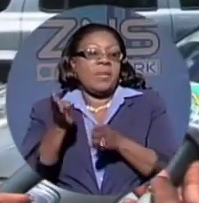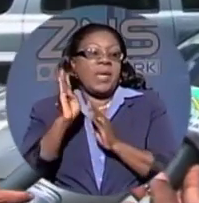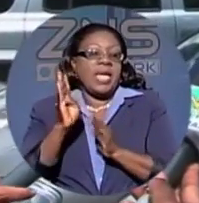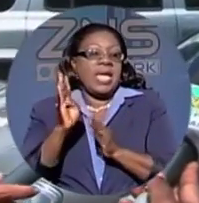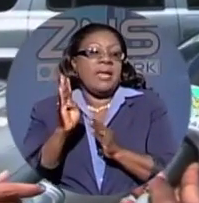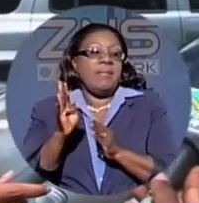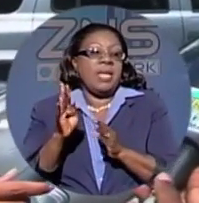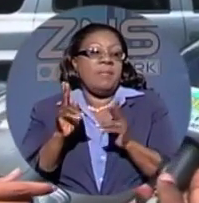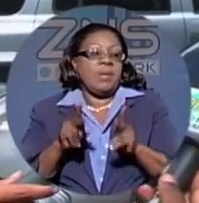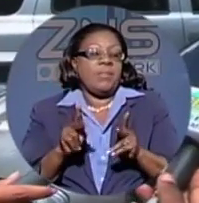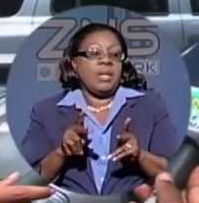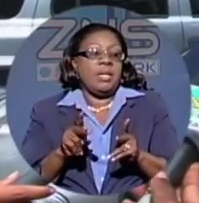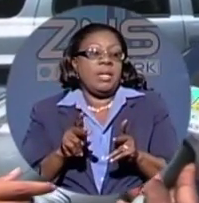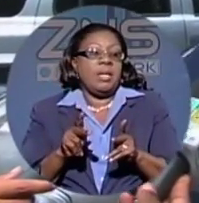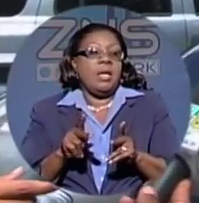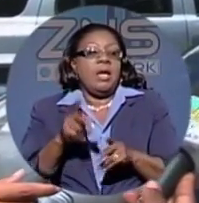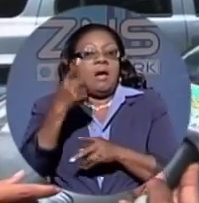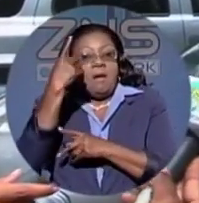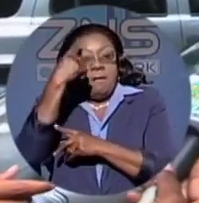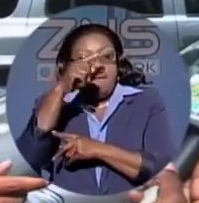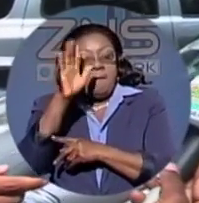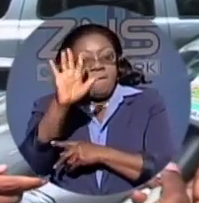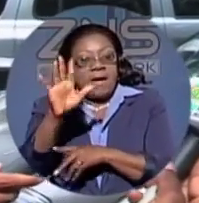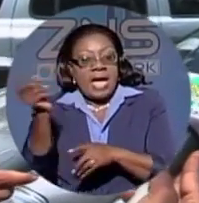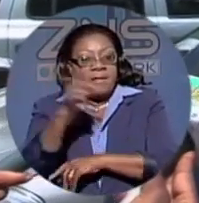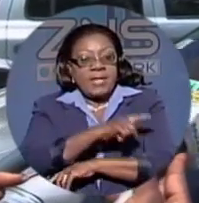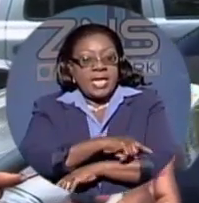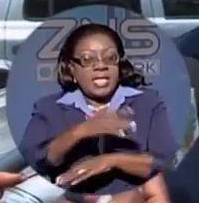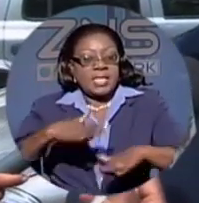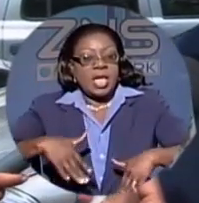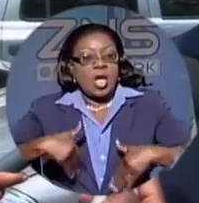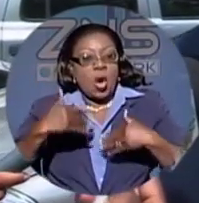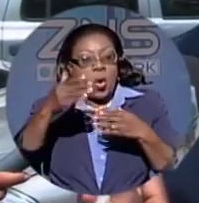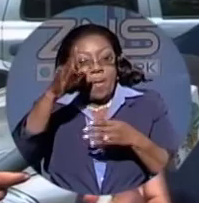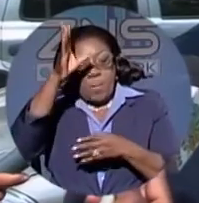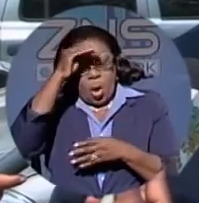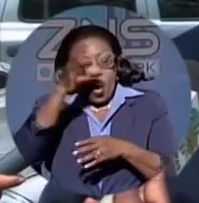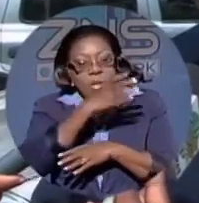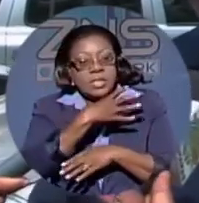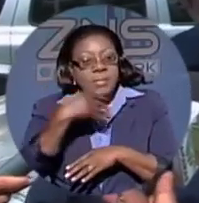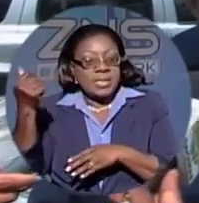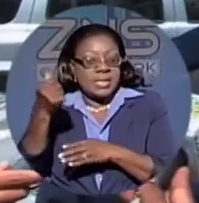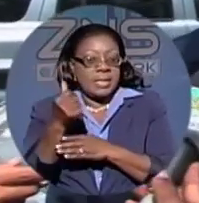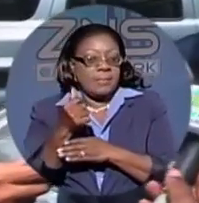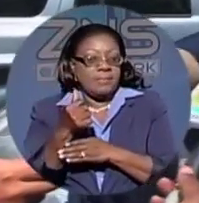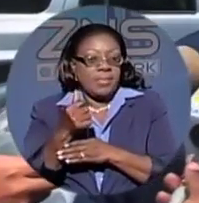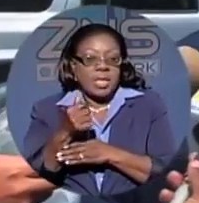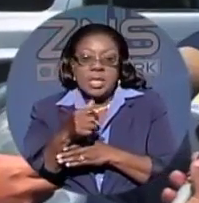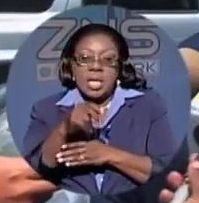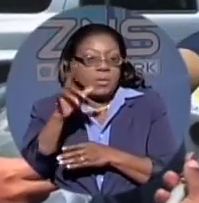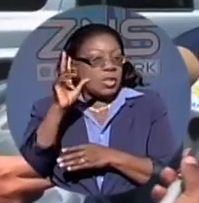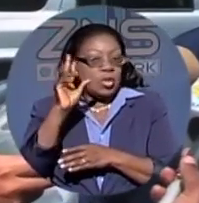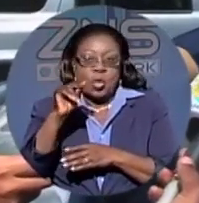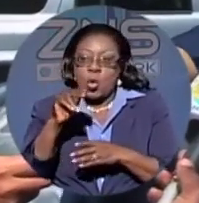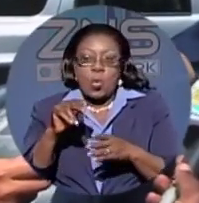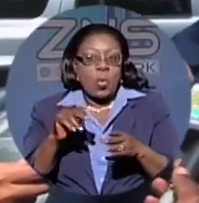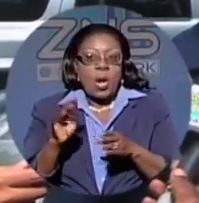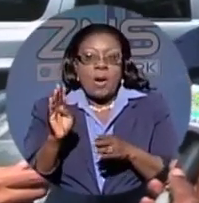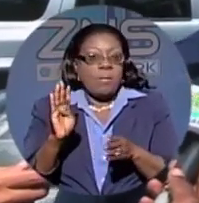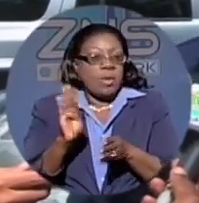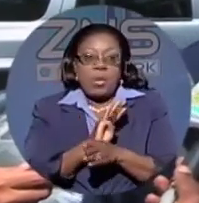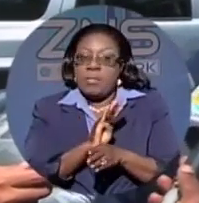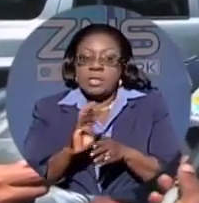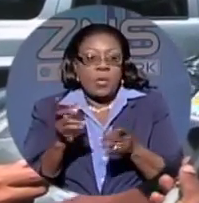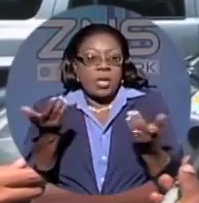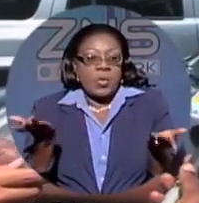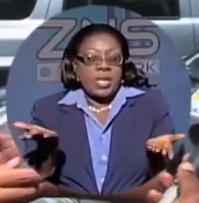for 5 days, a young boy was missing and there was no outrage. If you didn't know it, personally, you couldn't detect